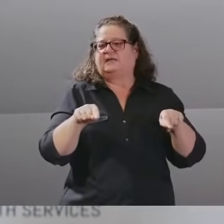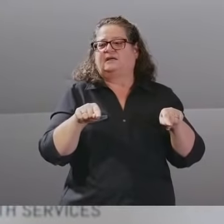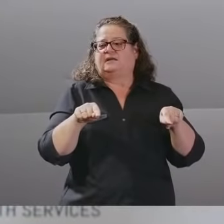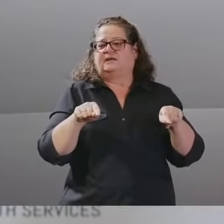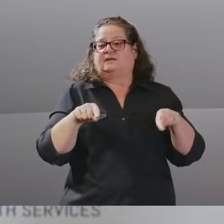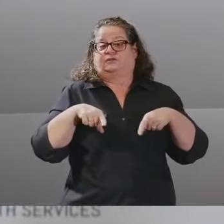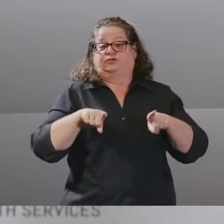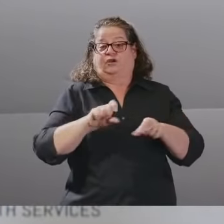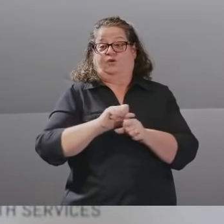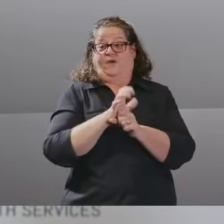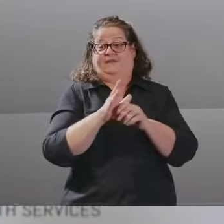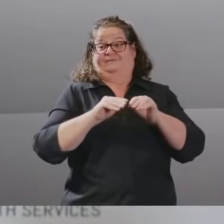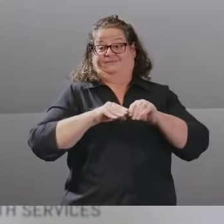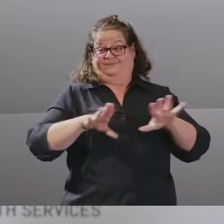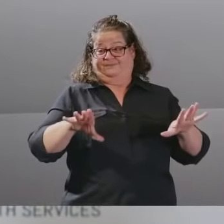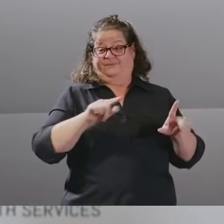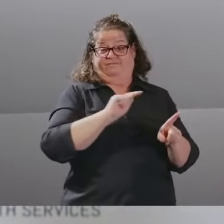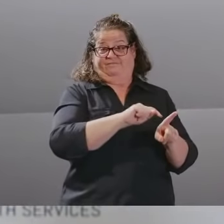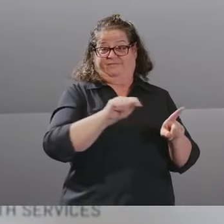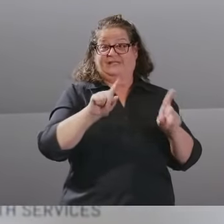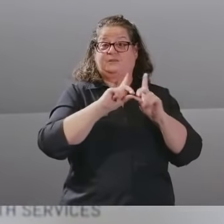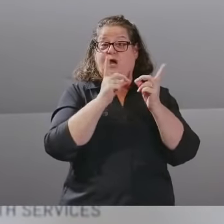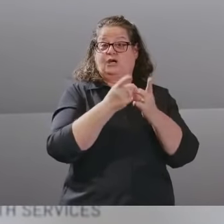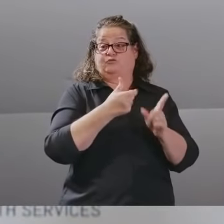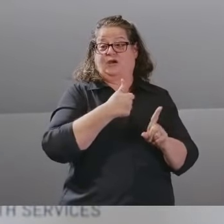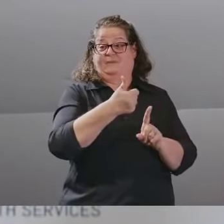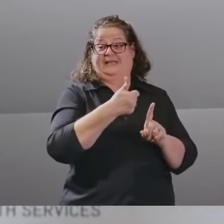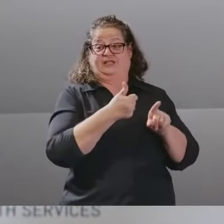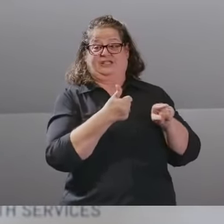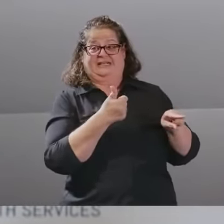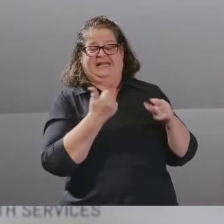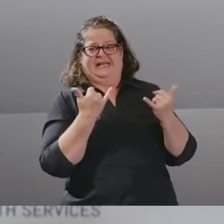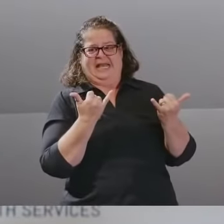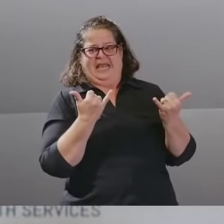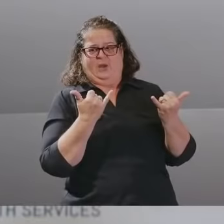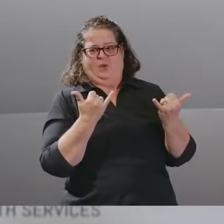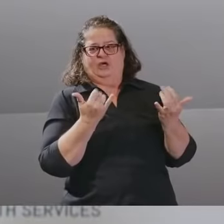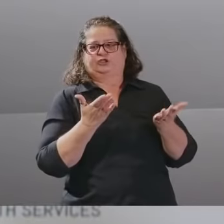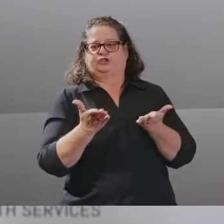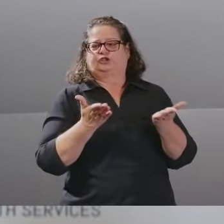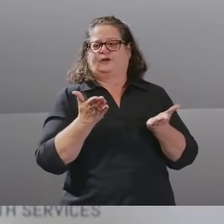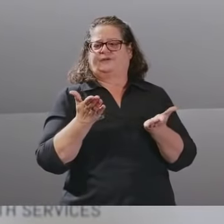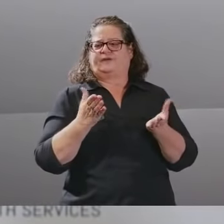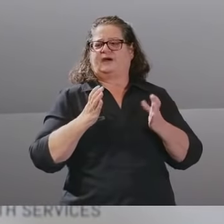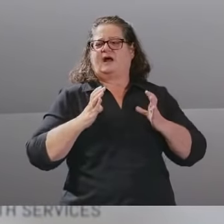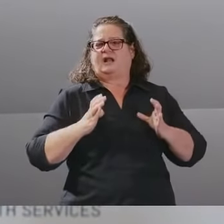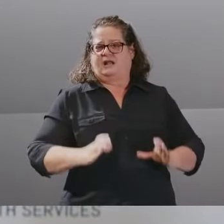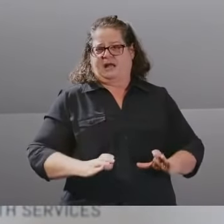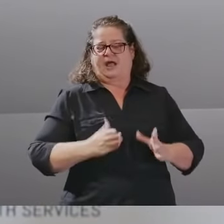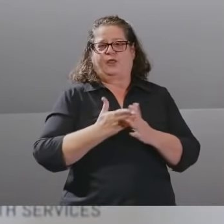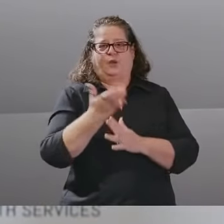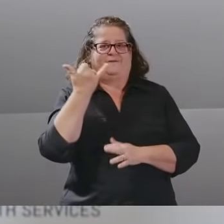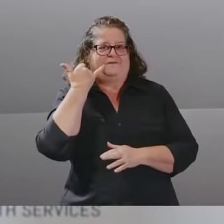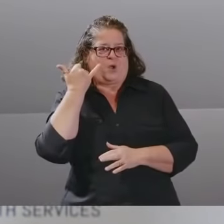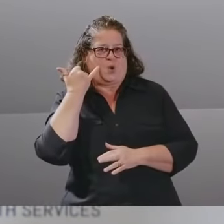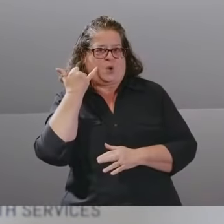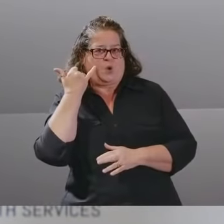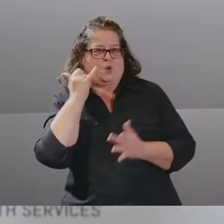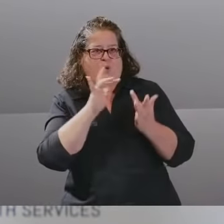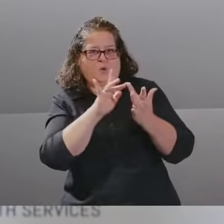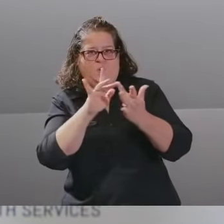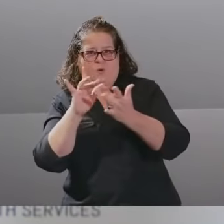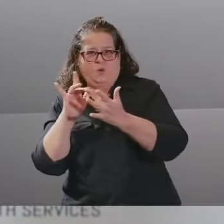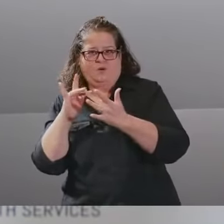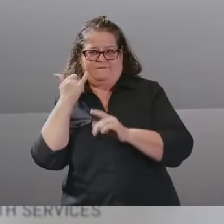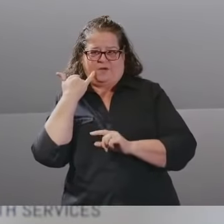Department of Transportation has evolved to serve more customers online and over the phone. Partnerships with